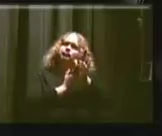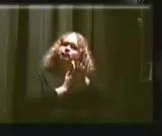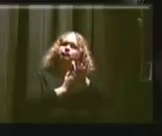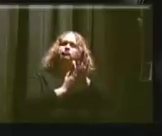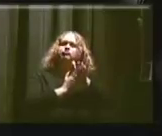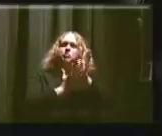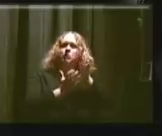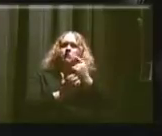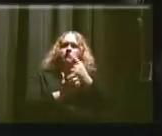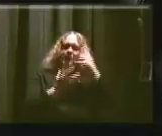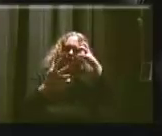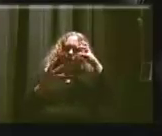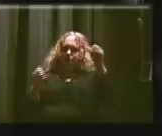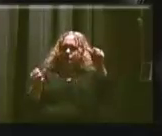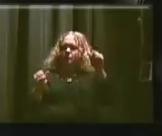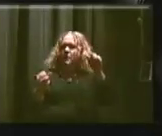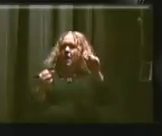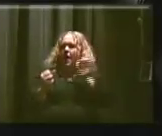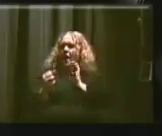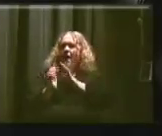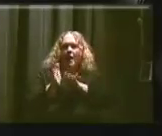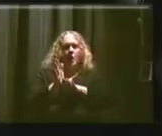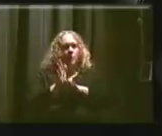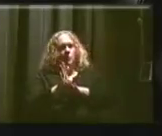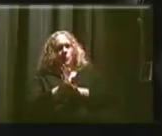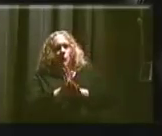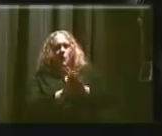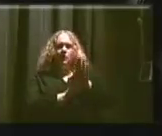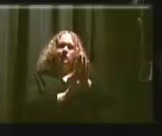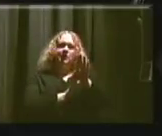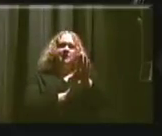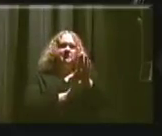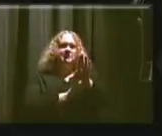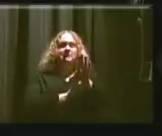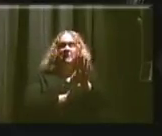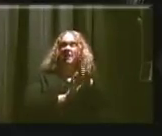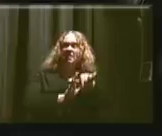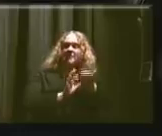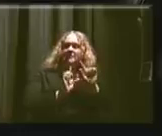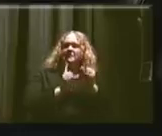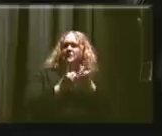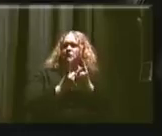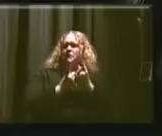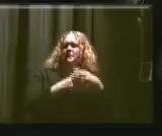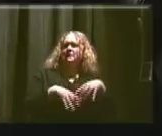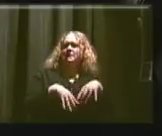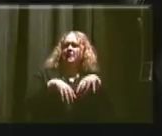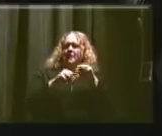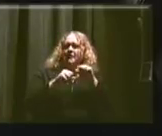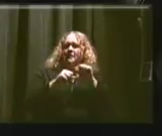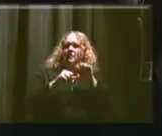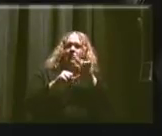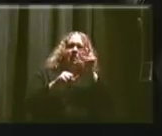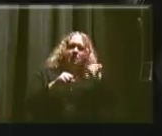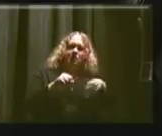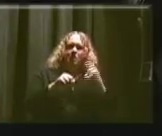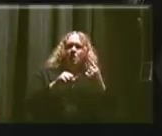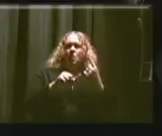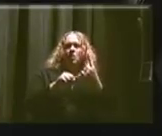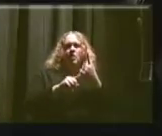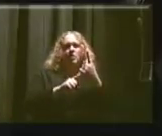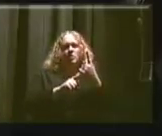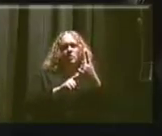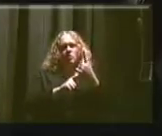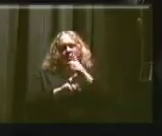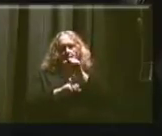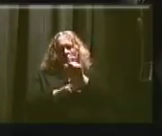district is making. That is not a question for me. The only question that I had in this was the length of